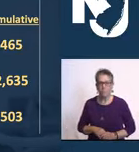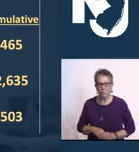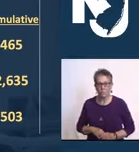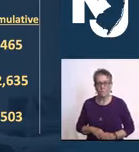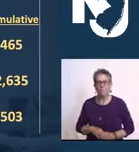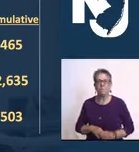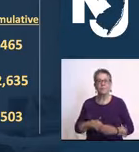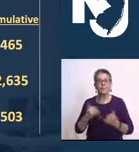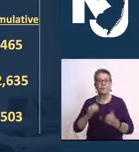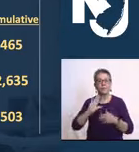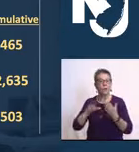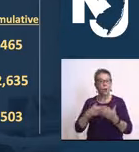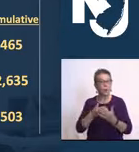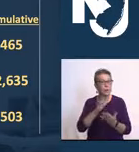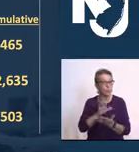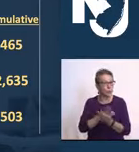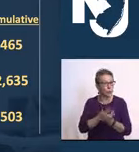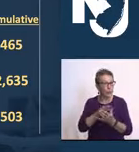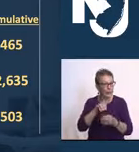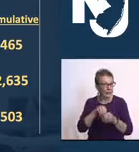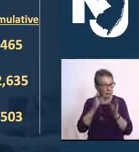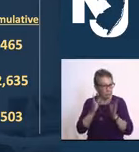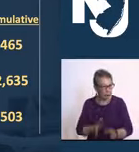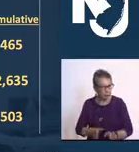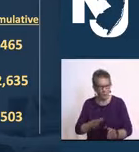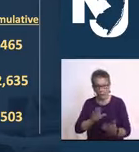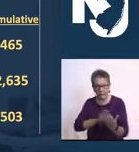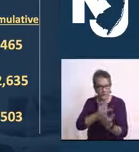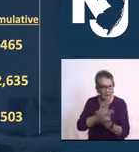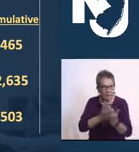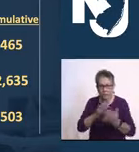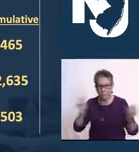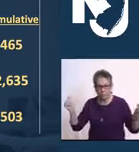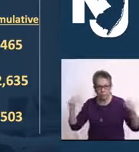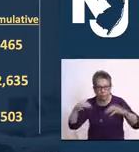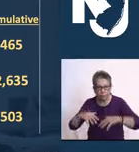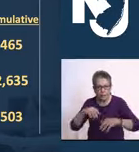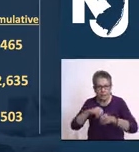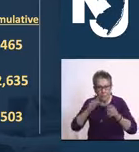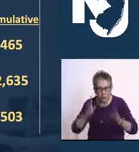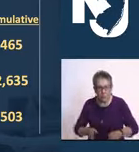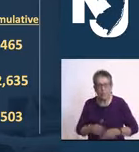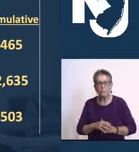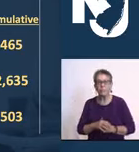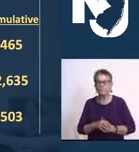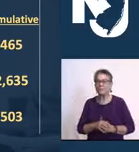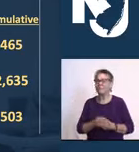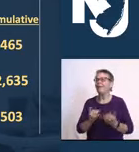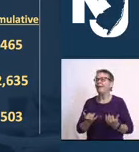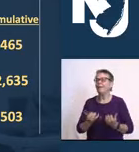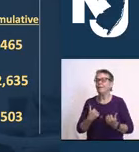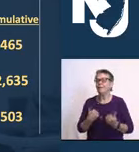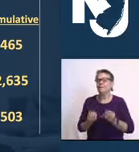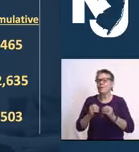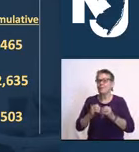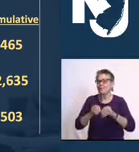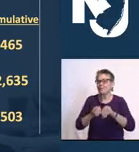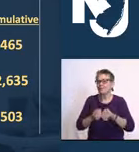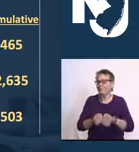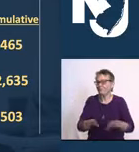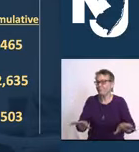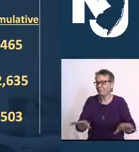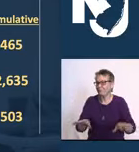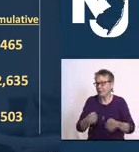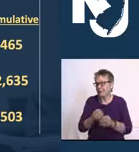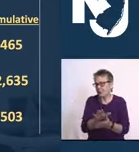also seen an increase on the rates of in-school transmission. You can see we added last week